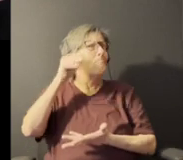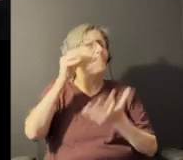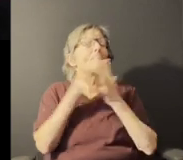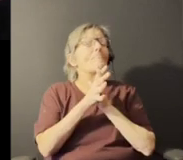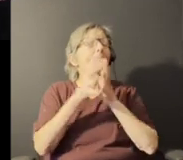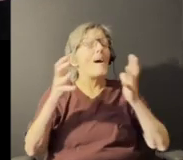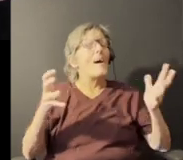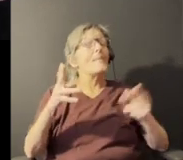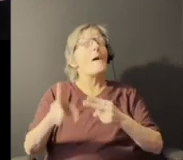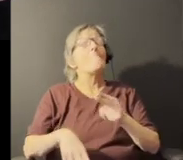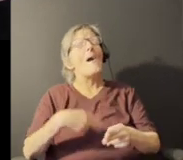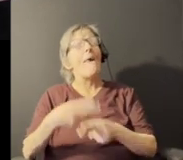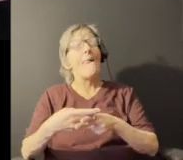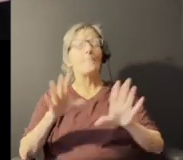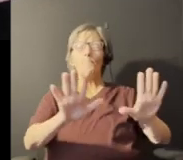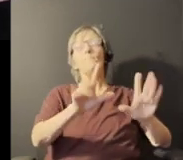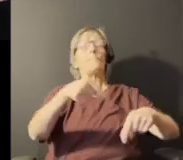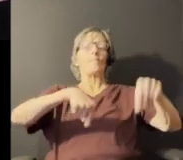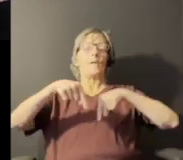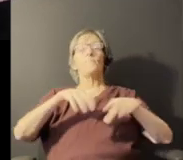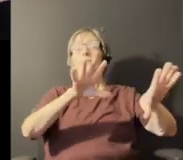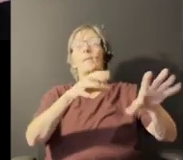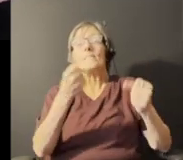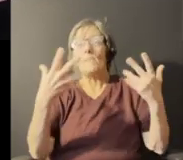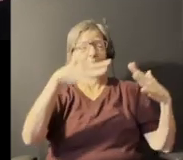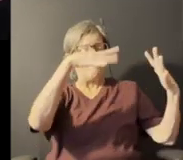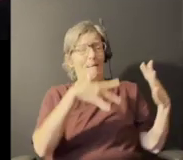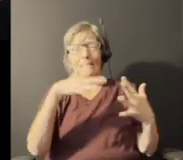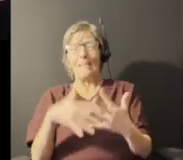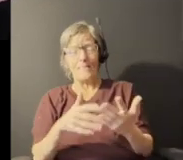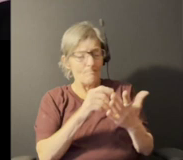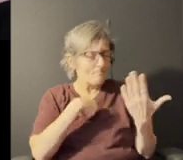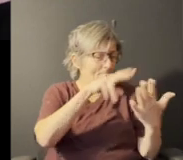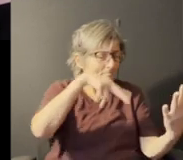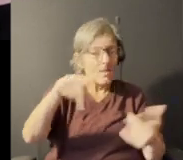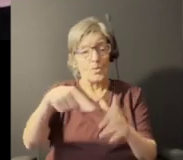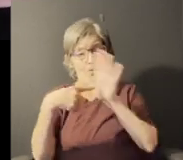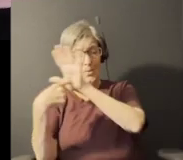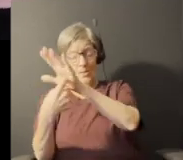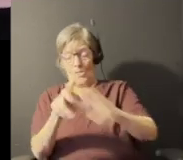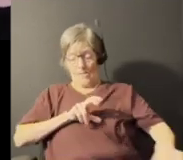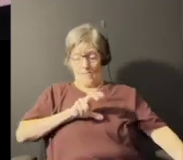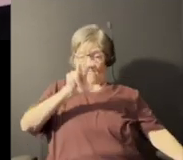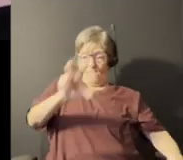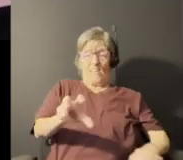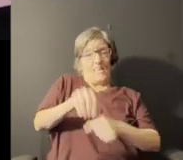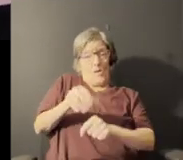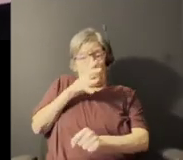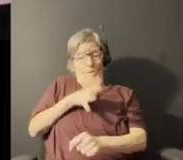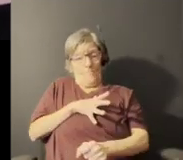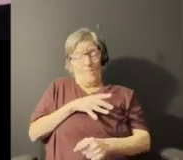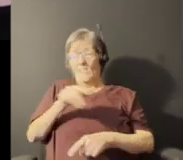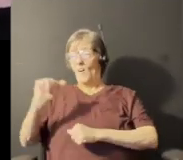lot about, well, there were a lot of studies that were done that showed that if you invested in